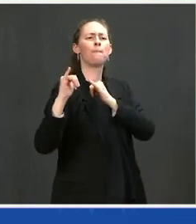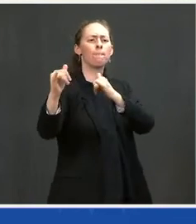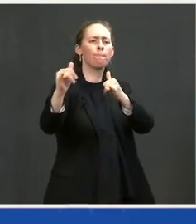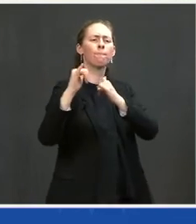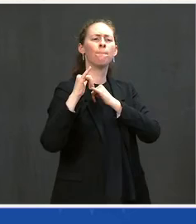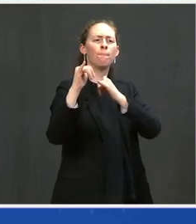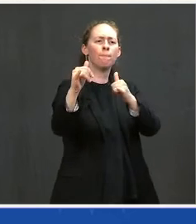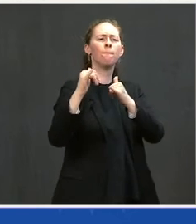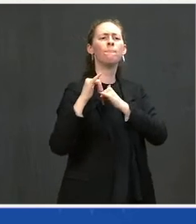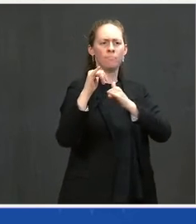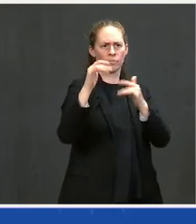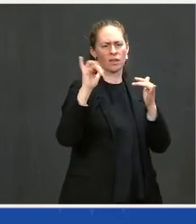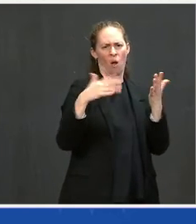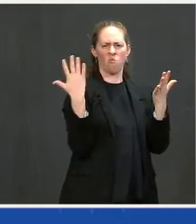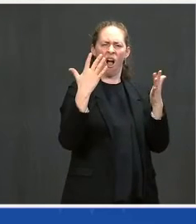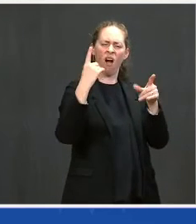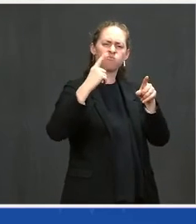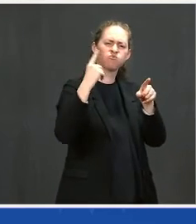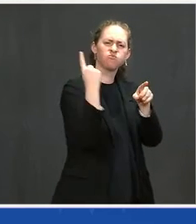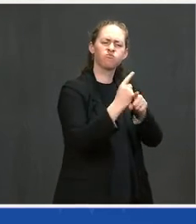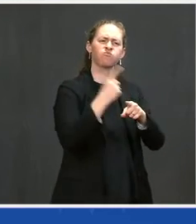appropriate.